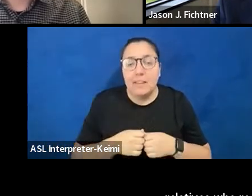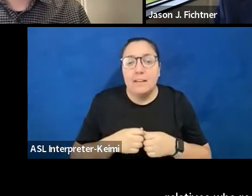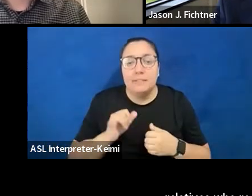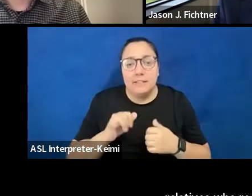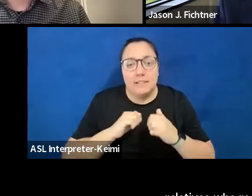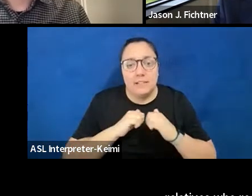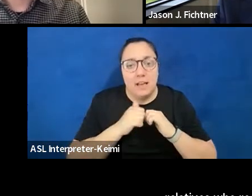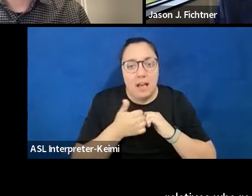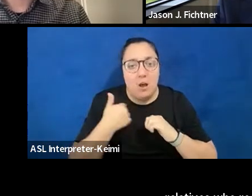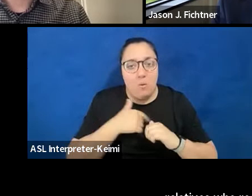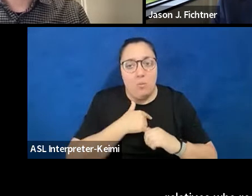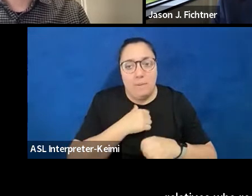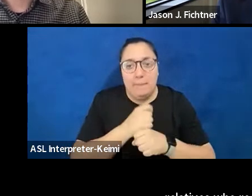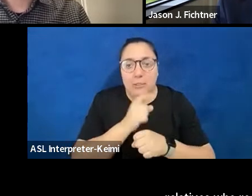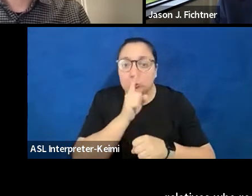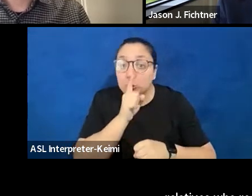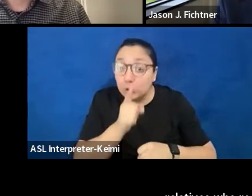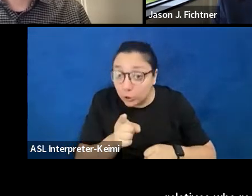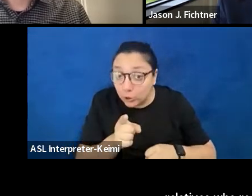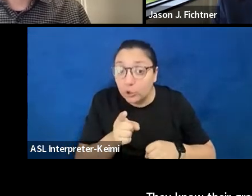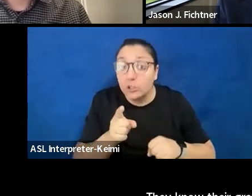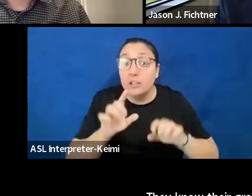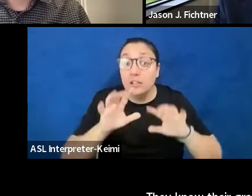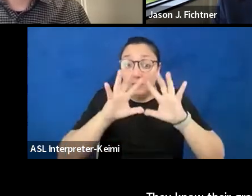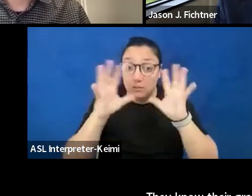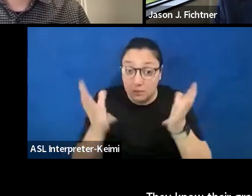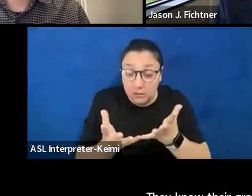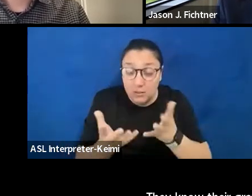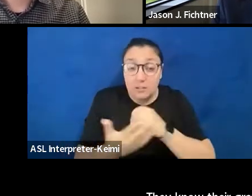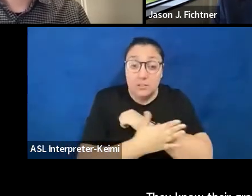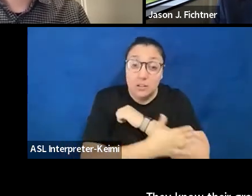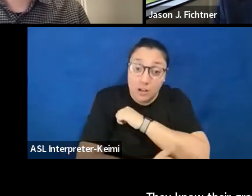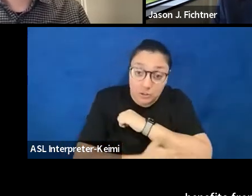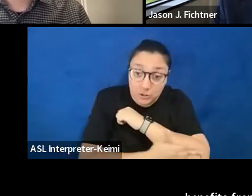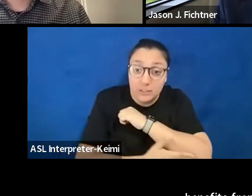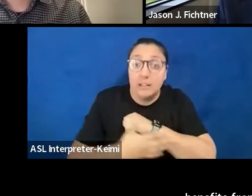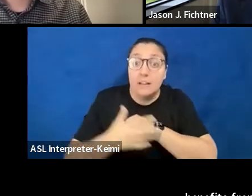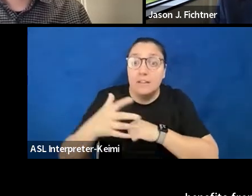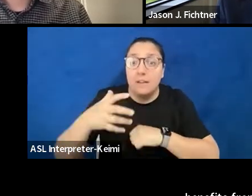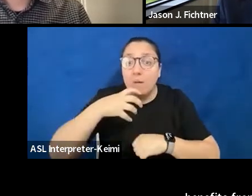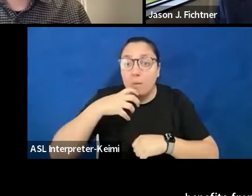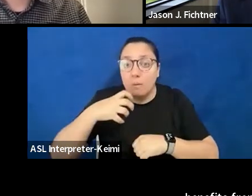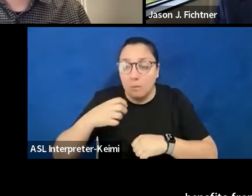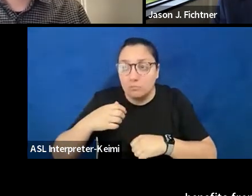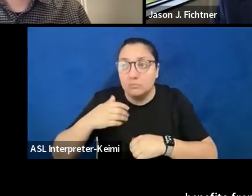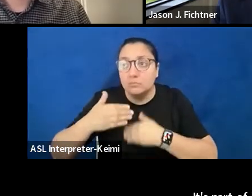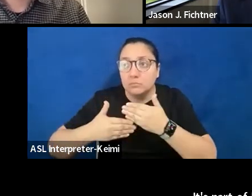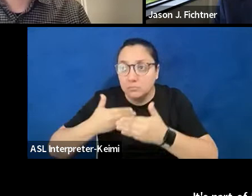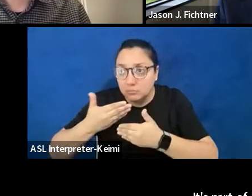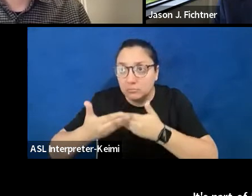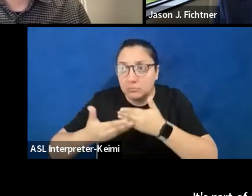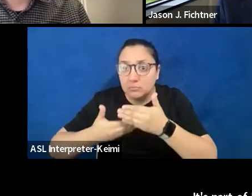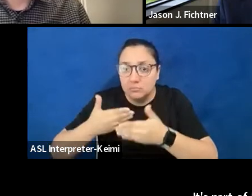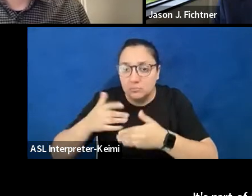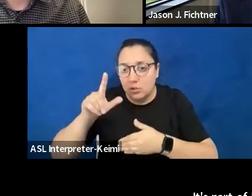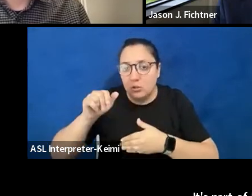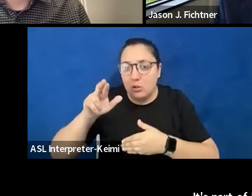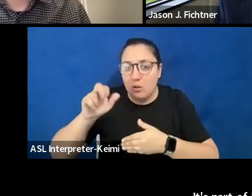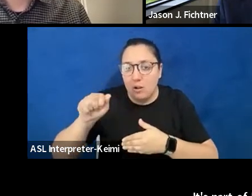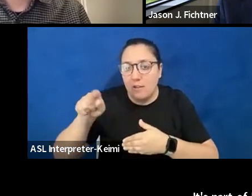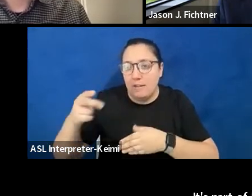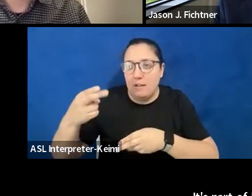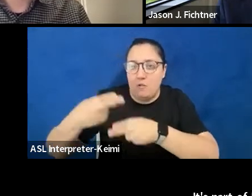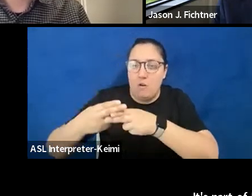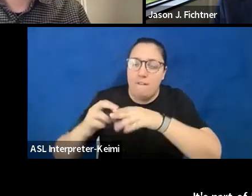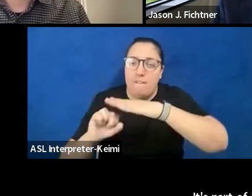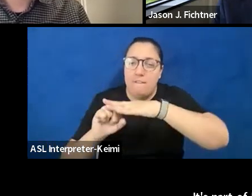we ensure as a country that people are aging into what Laura kind of described as this foundation of support,